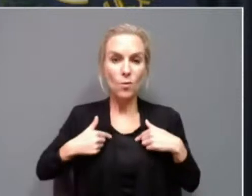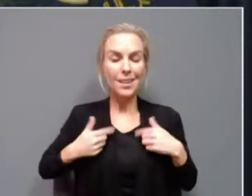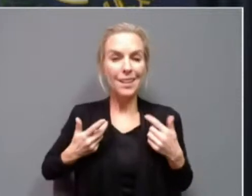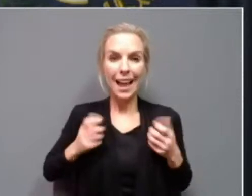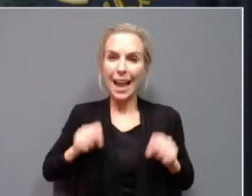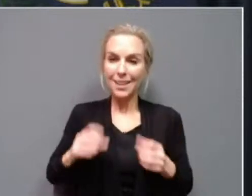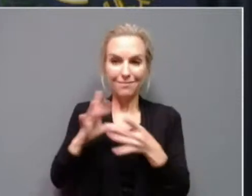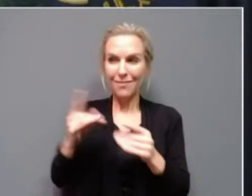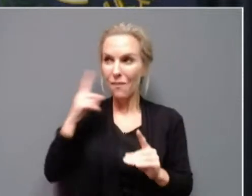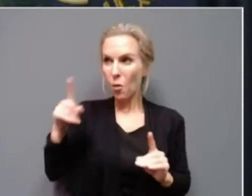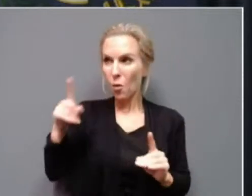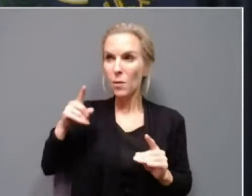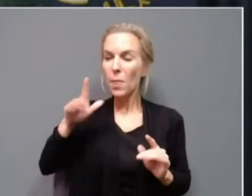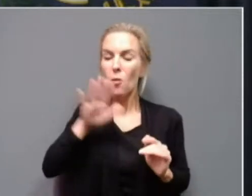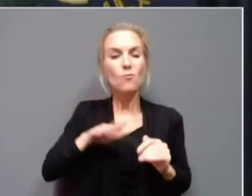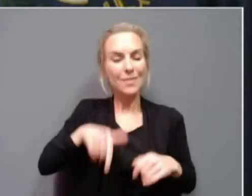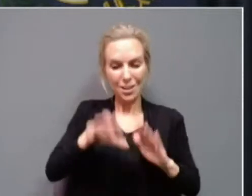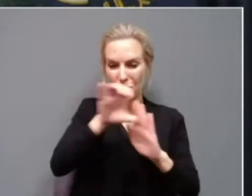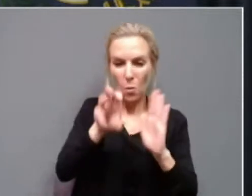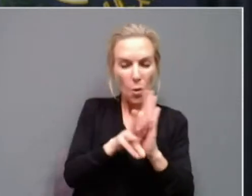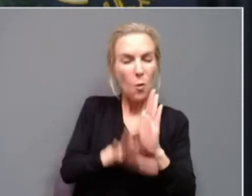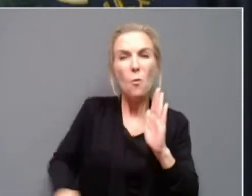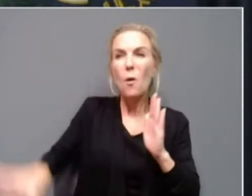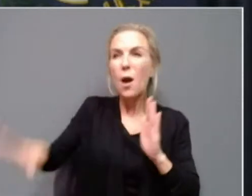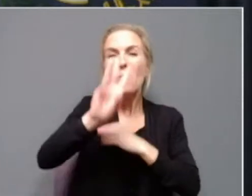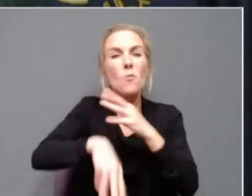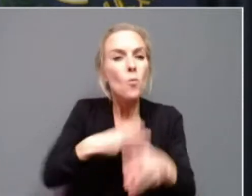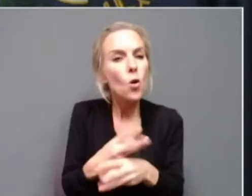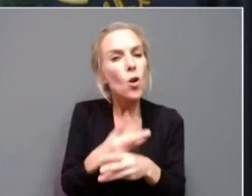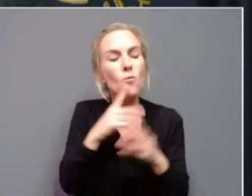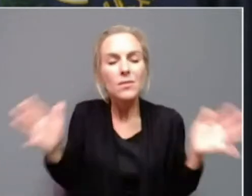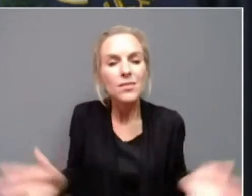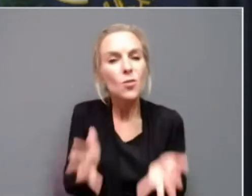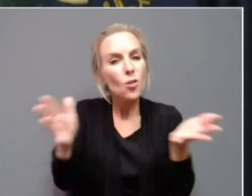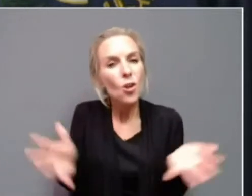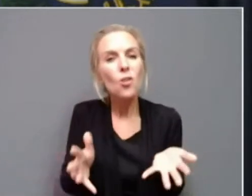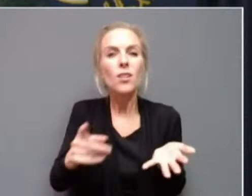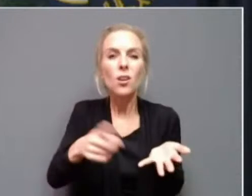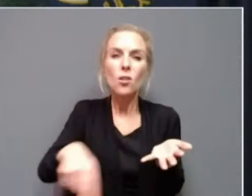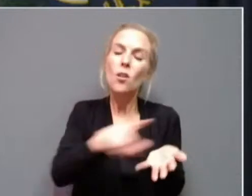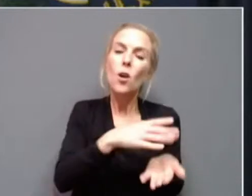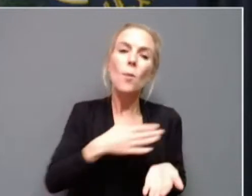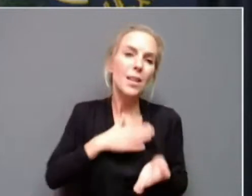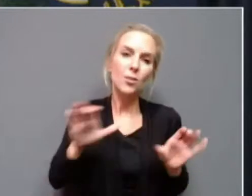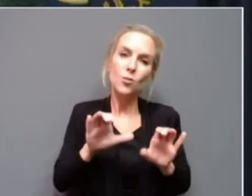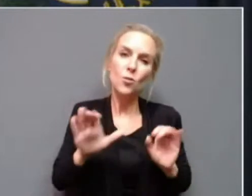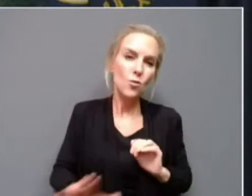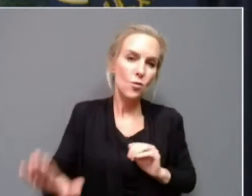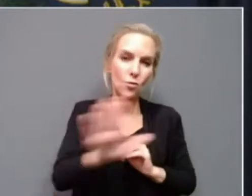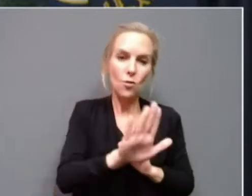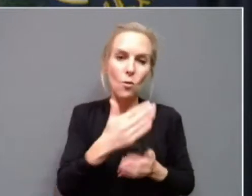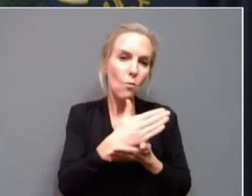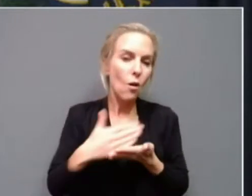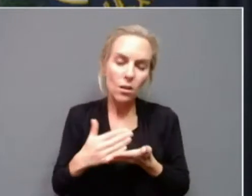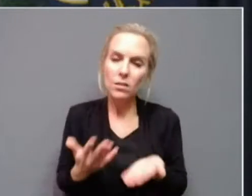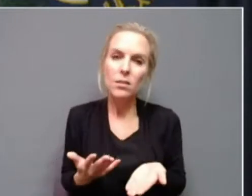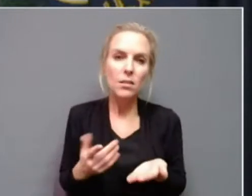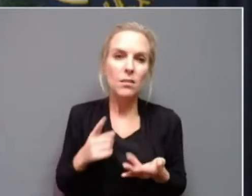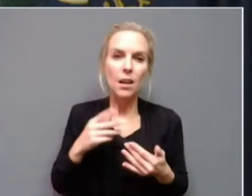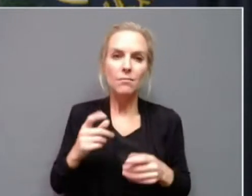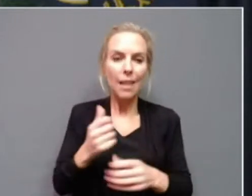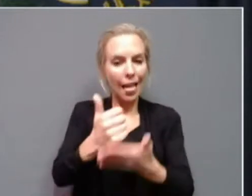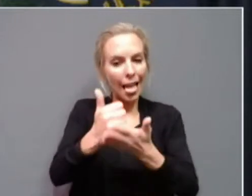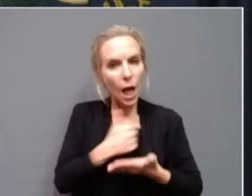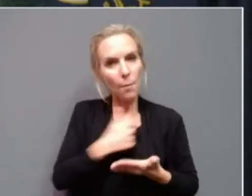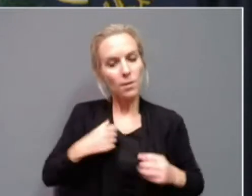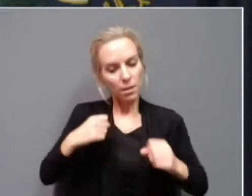probably around the world. We just urge everyone, please do your part. Help us to fight this battle and to